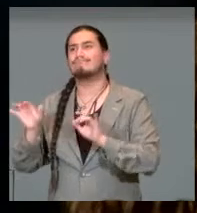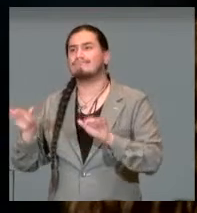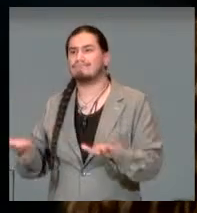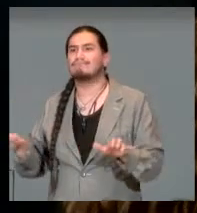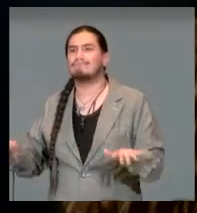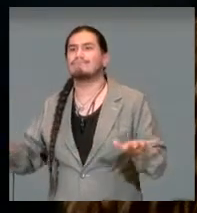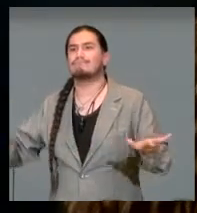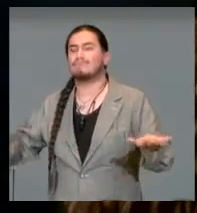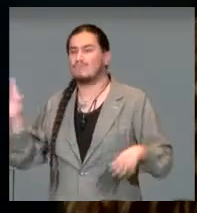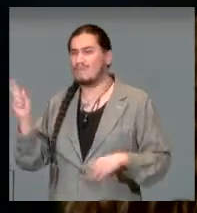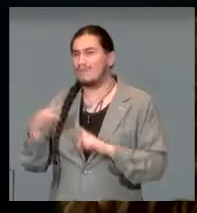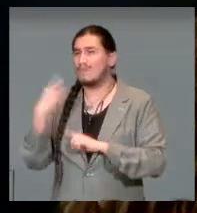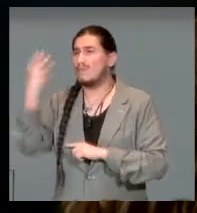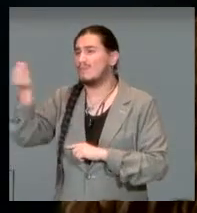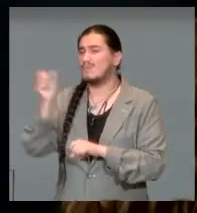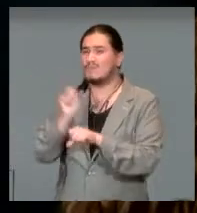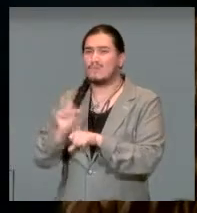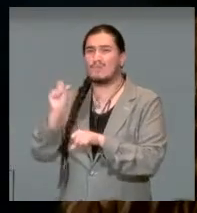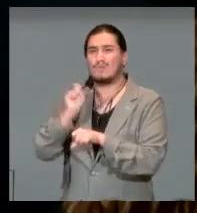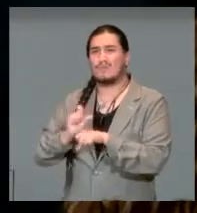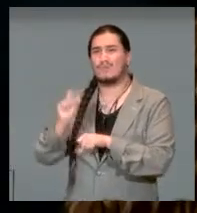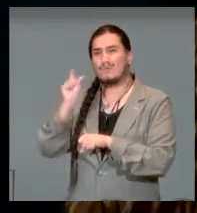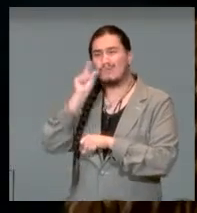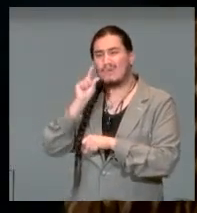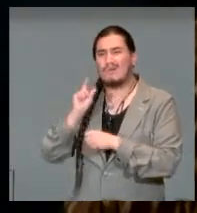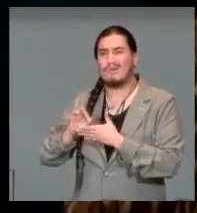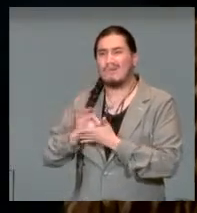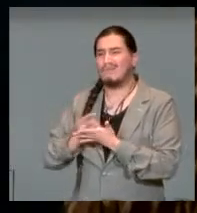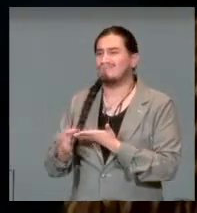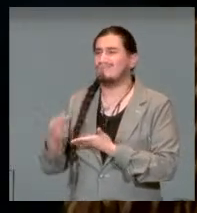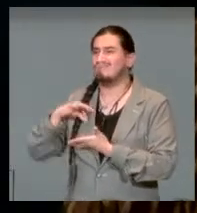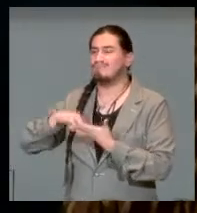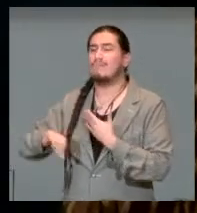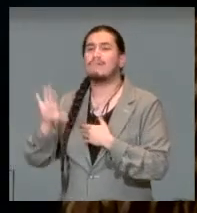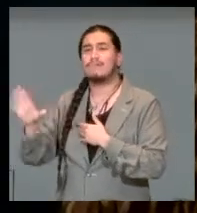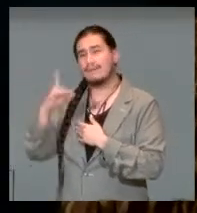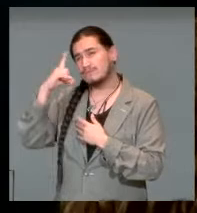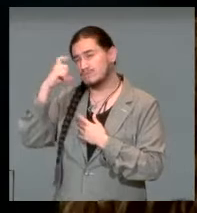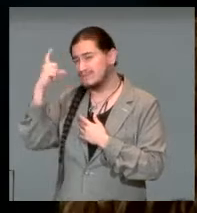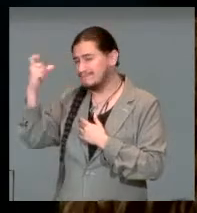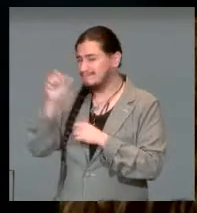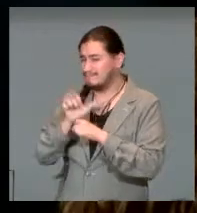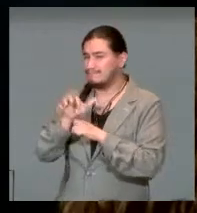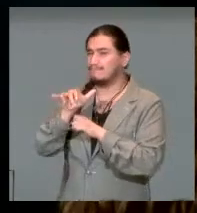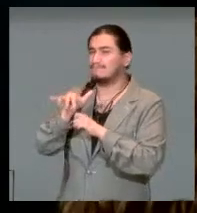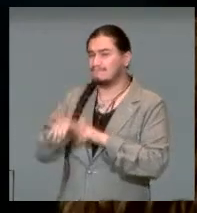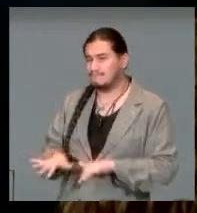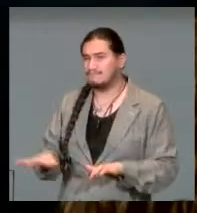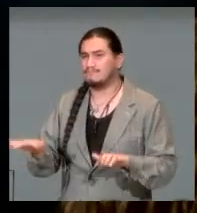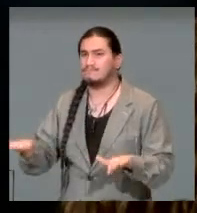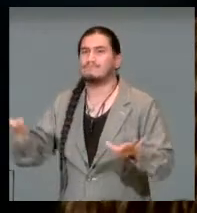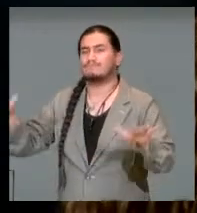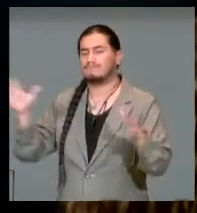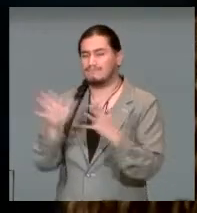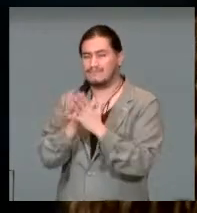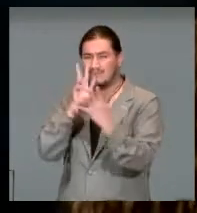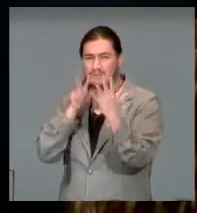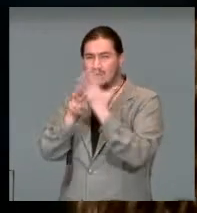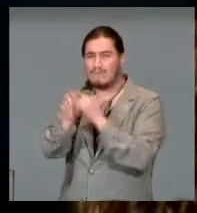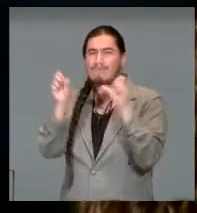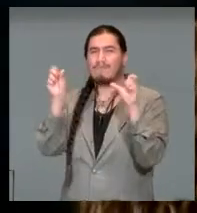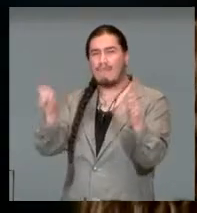to work for Boyers. Their dreams spilling out like translucent freedom songs,